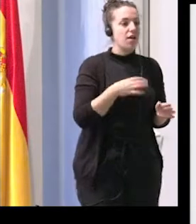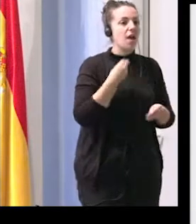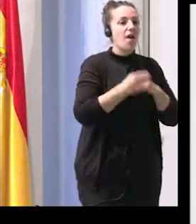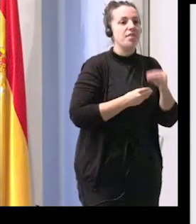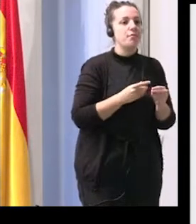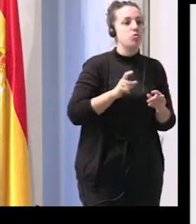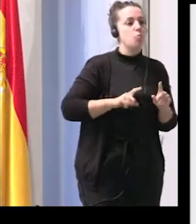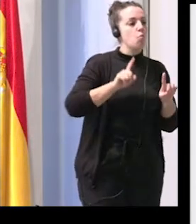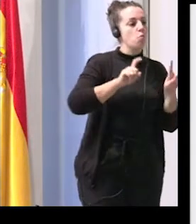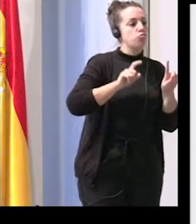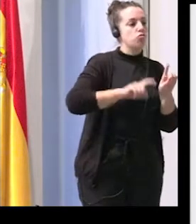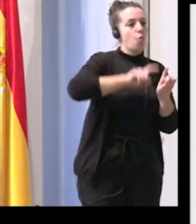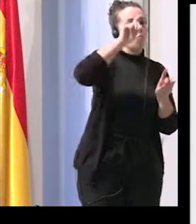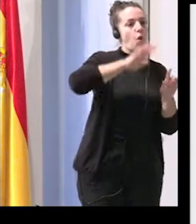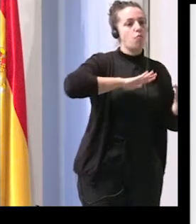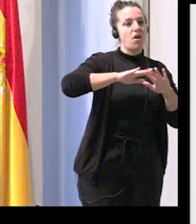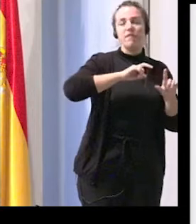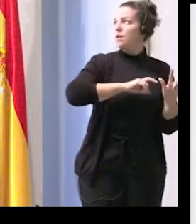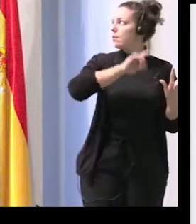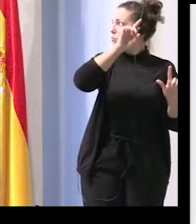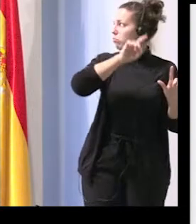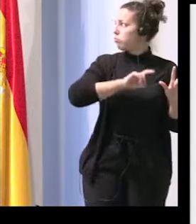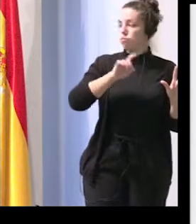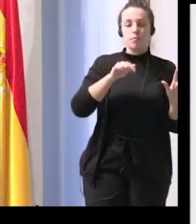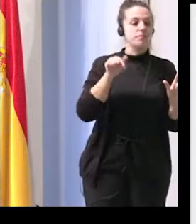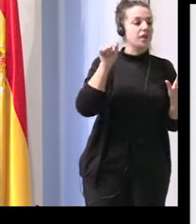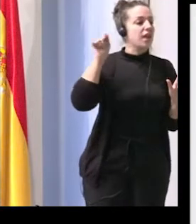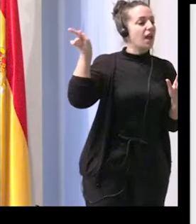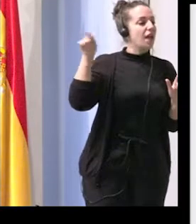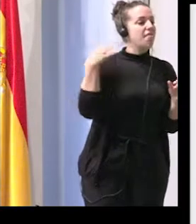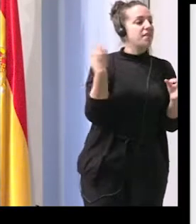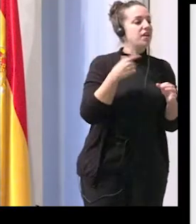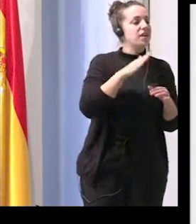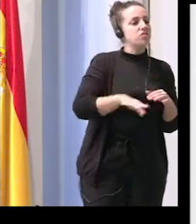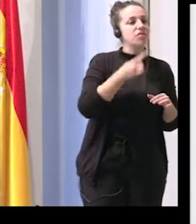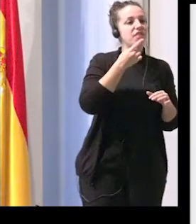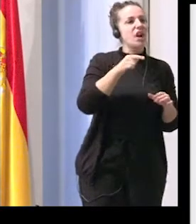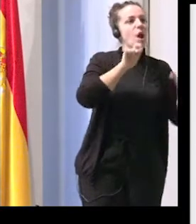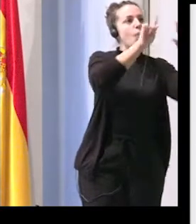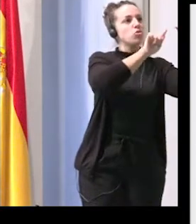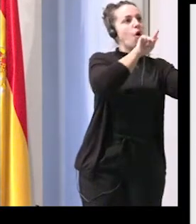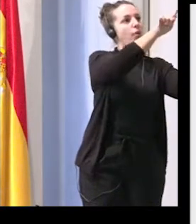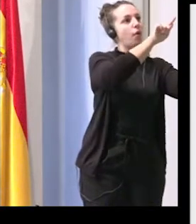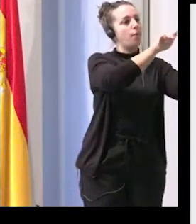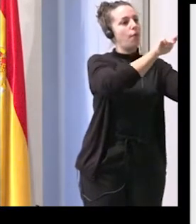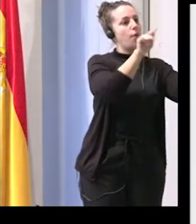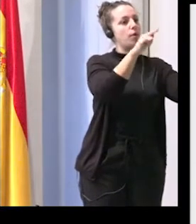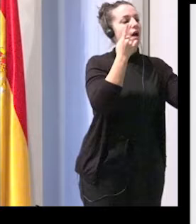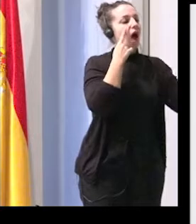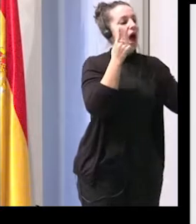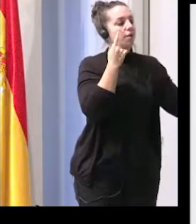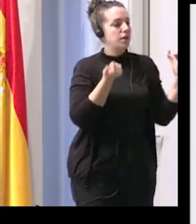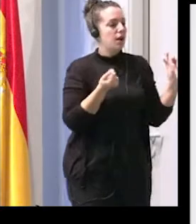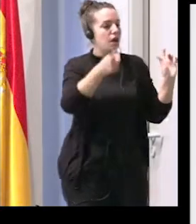and asking children to tell us the positions of those and how many positions could they remember, and tell them to